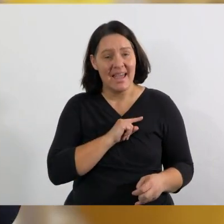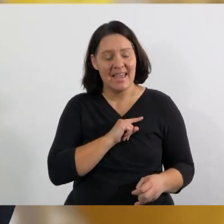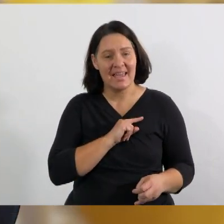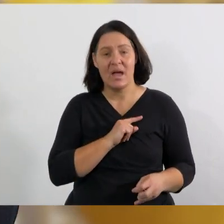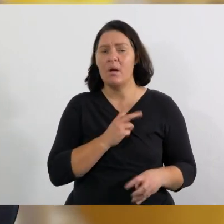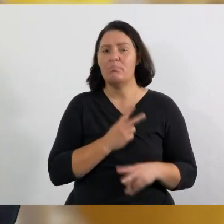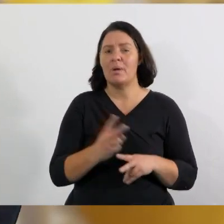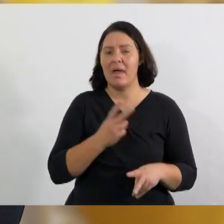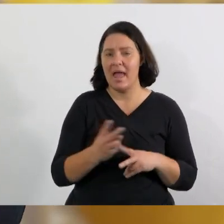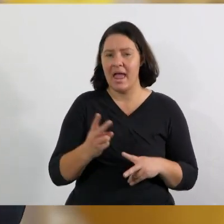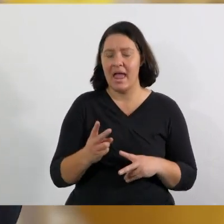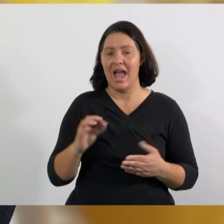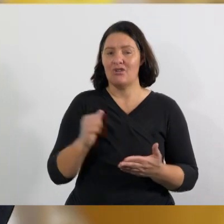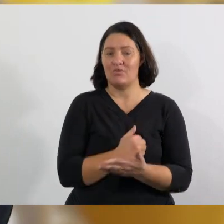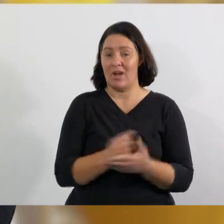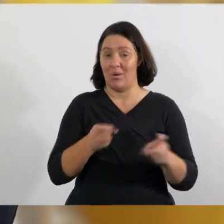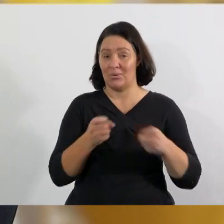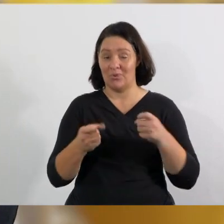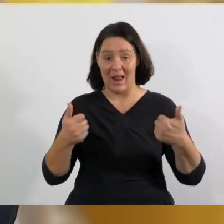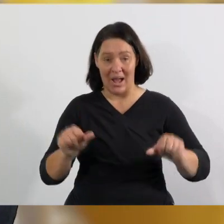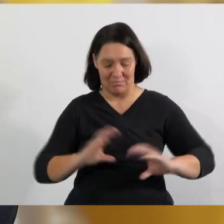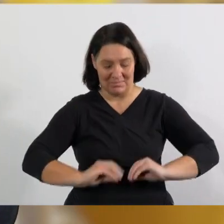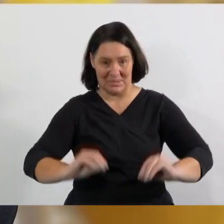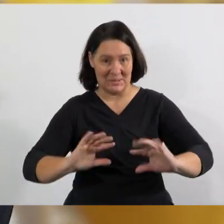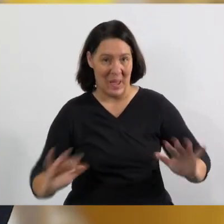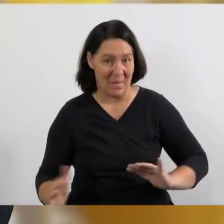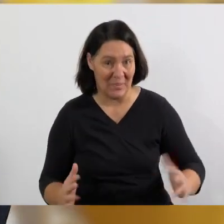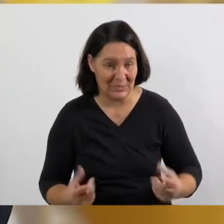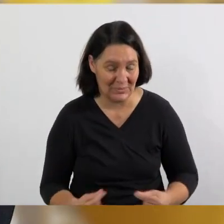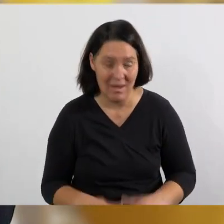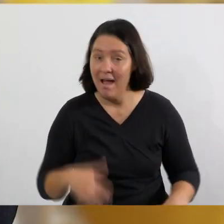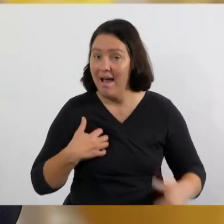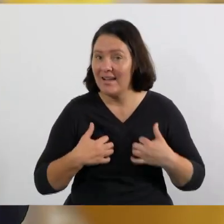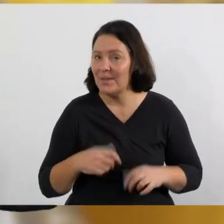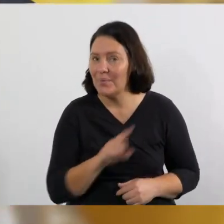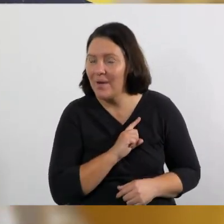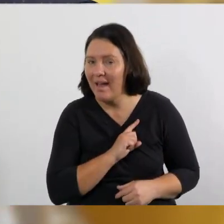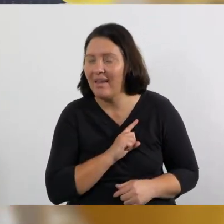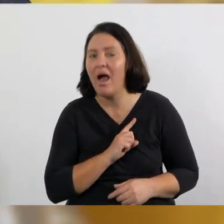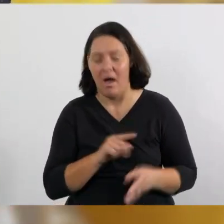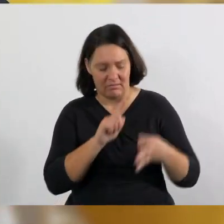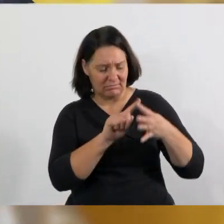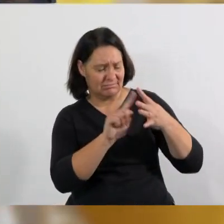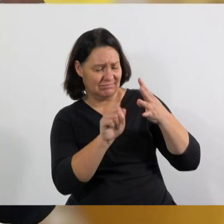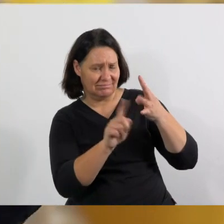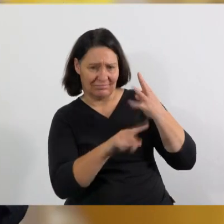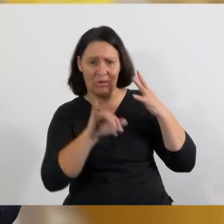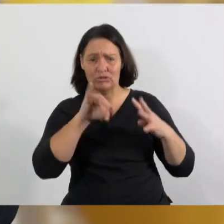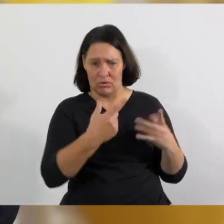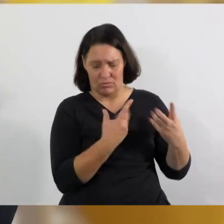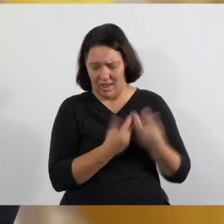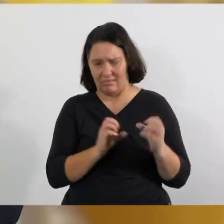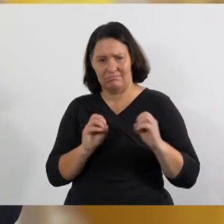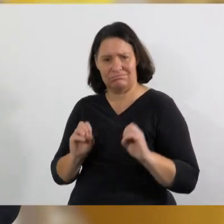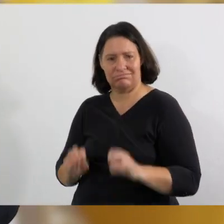going to teach you how to prepare the creditors control account. And the most exciting part is we're going to use several journals to